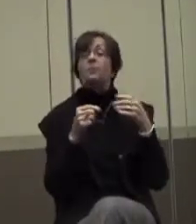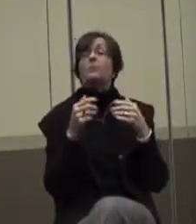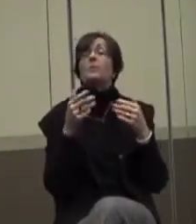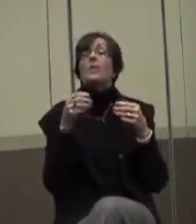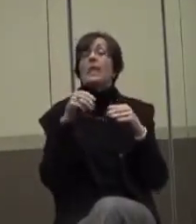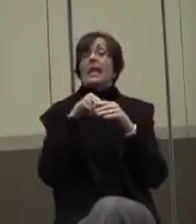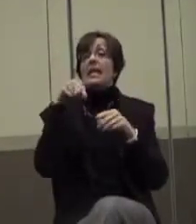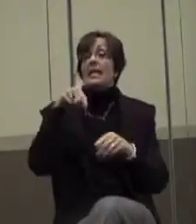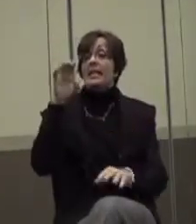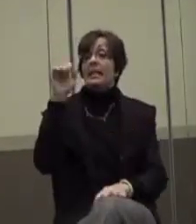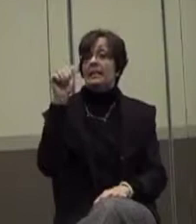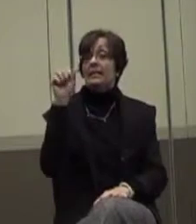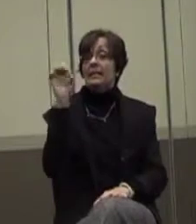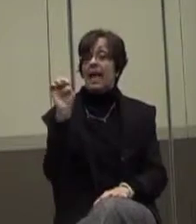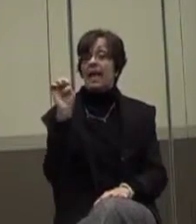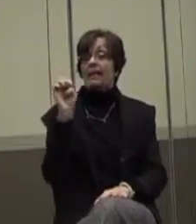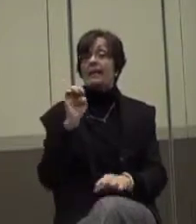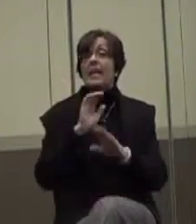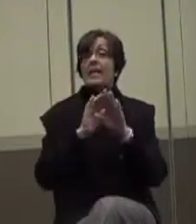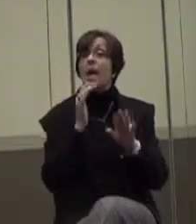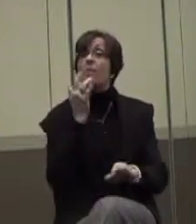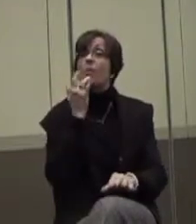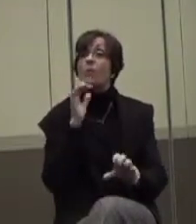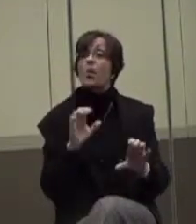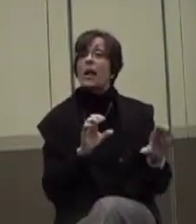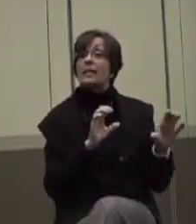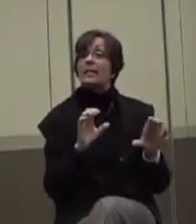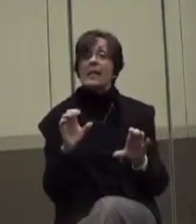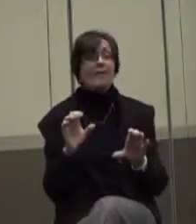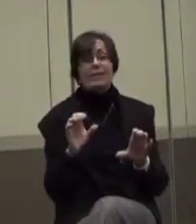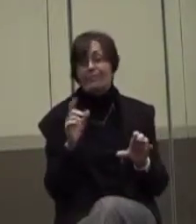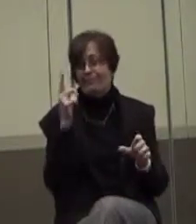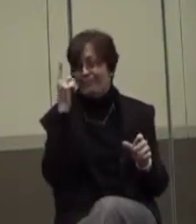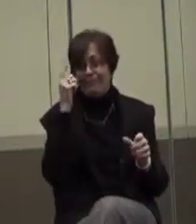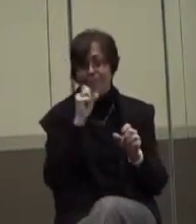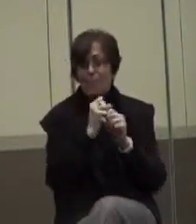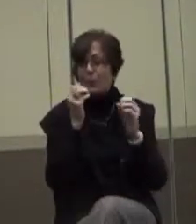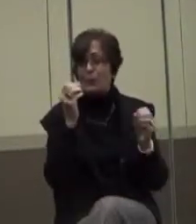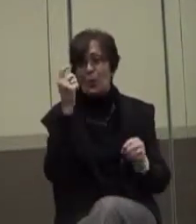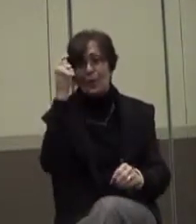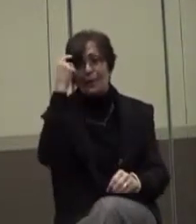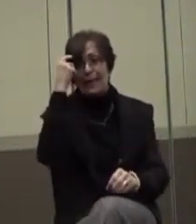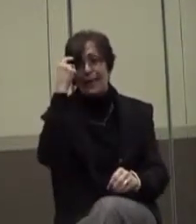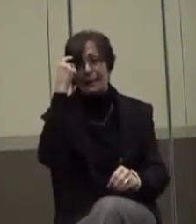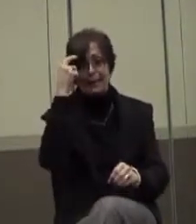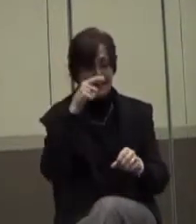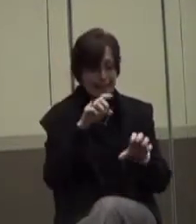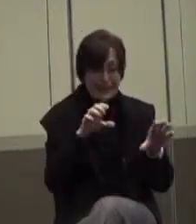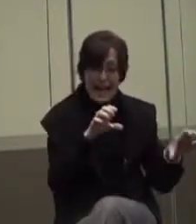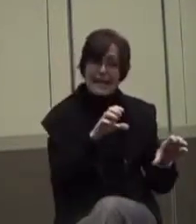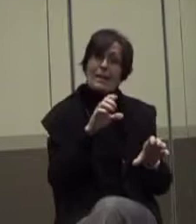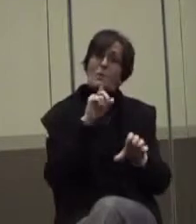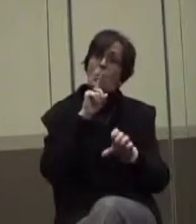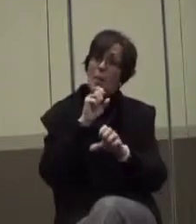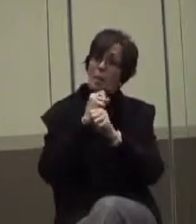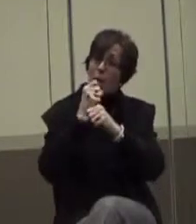this case, non-preferred activity, does that make any sense? Does this activity make any sense for this